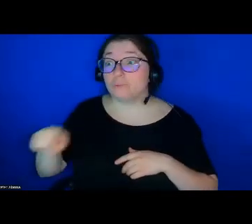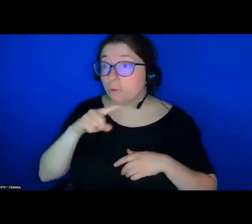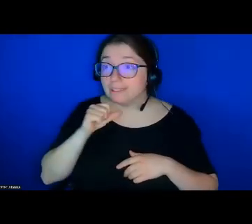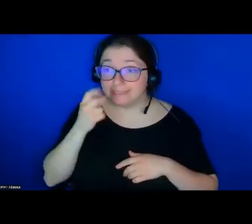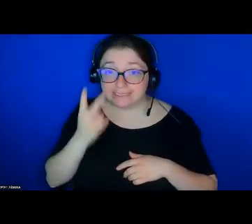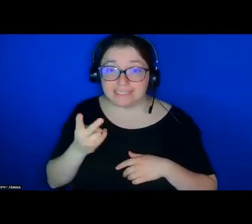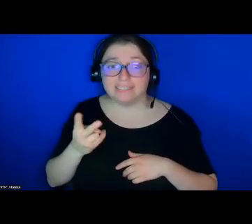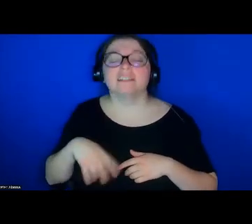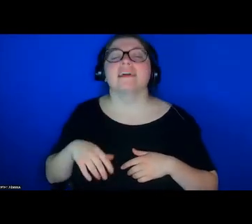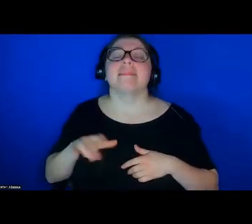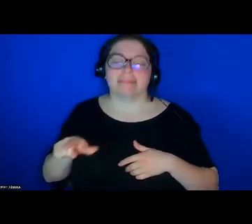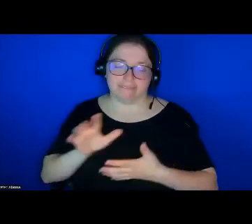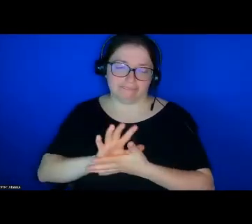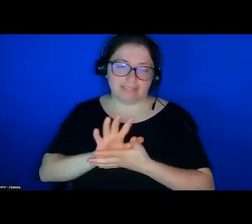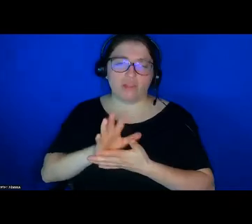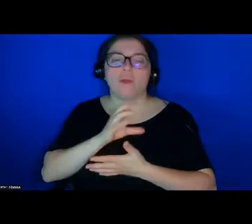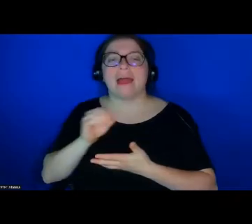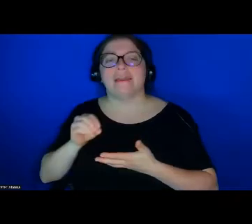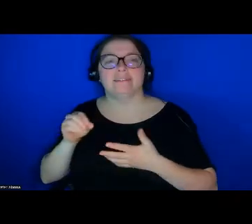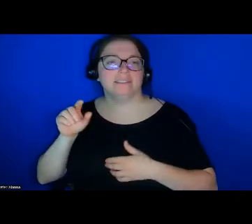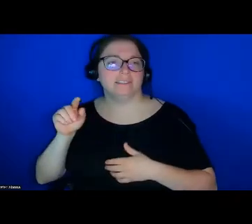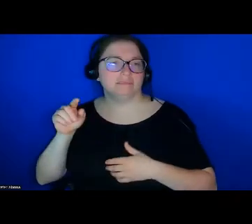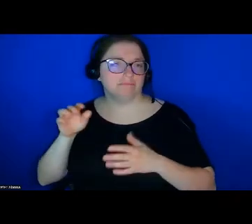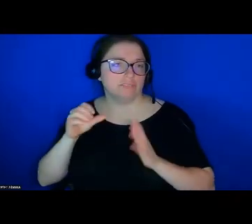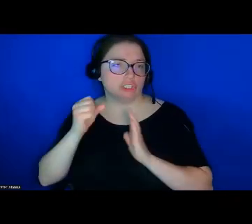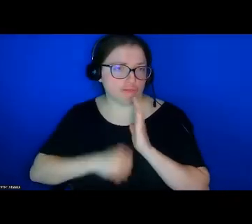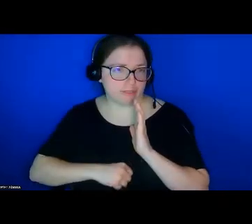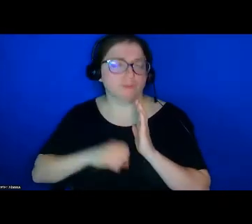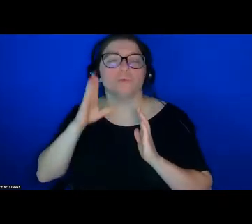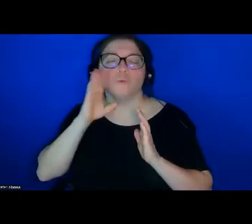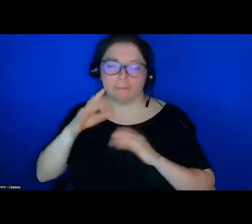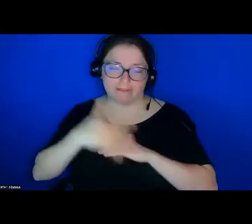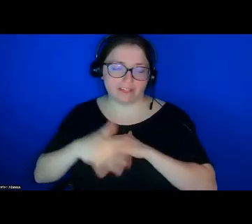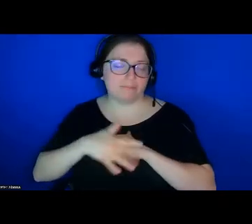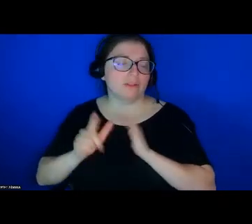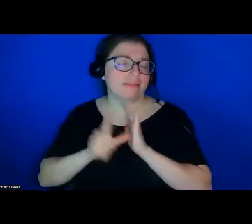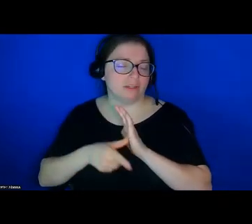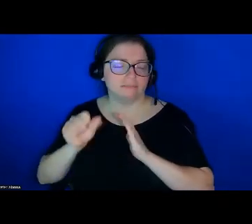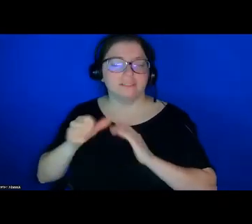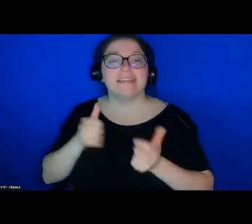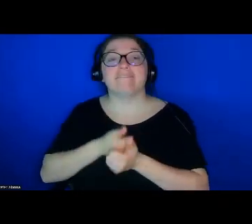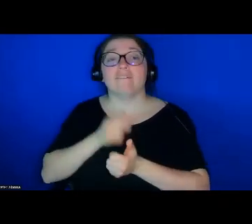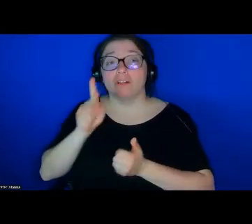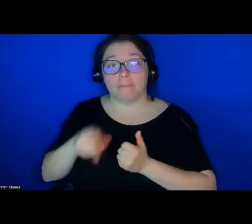video and transcripts will be available and we will send out follow-up materials as well